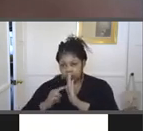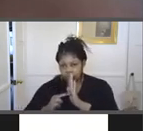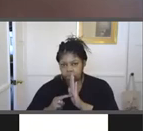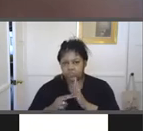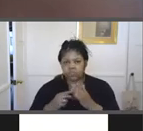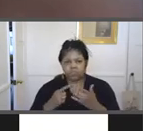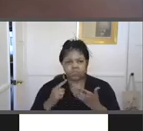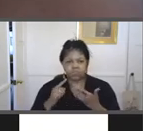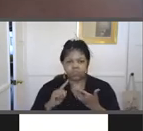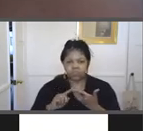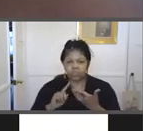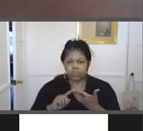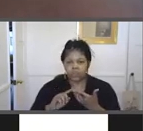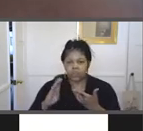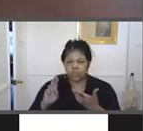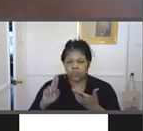brushes and